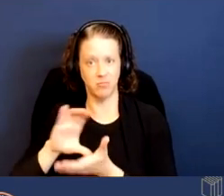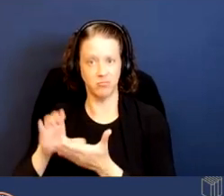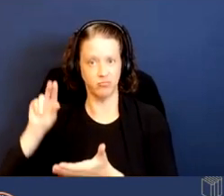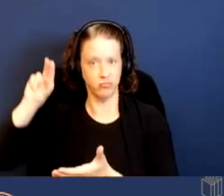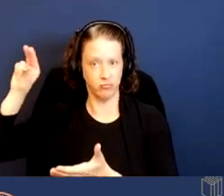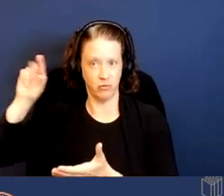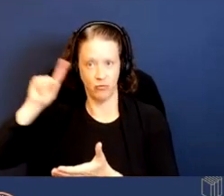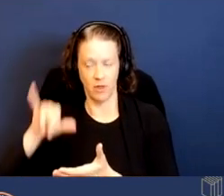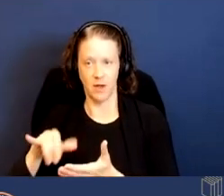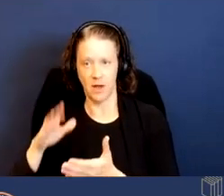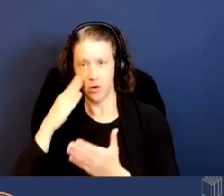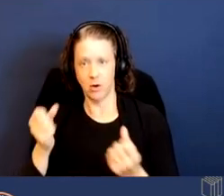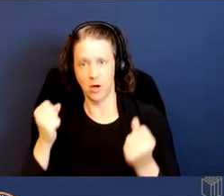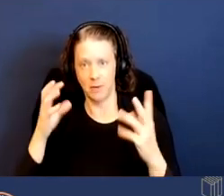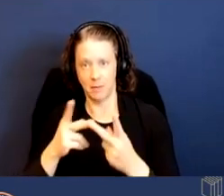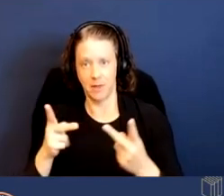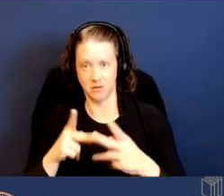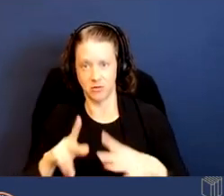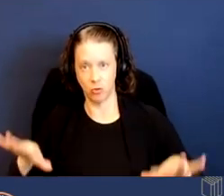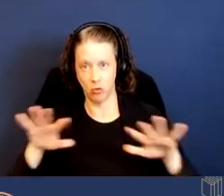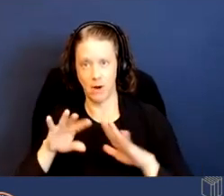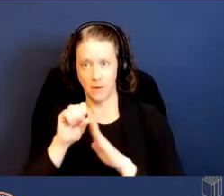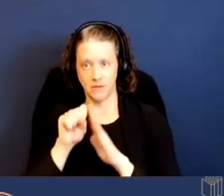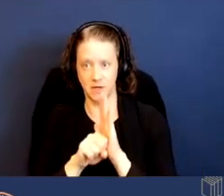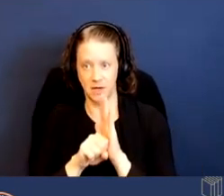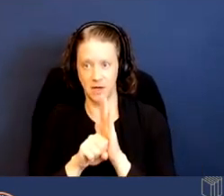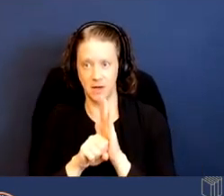many places across the state that